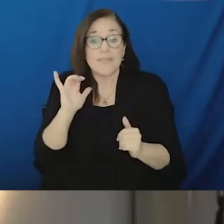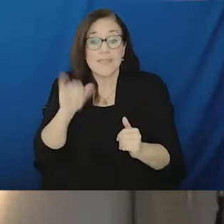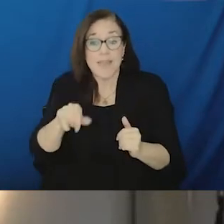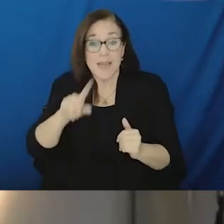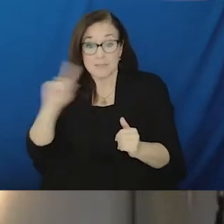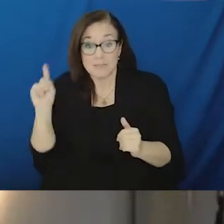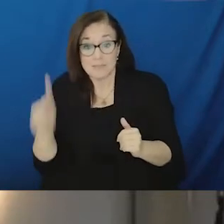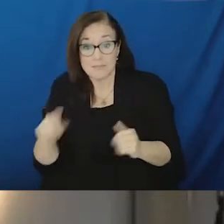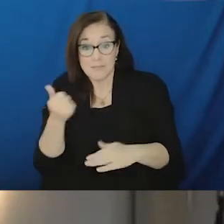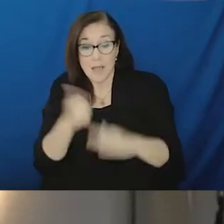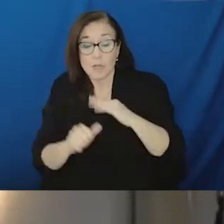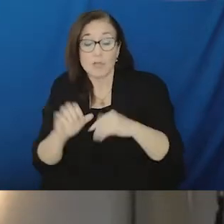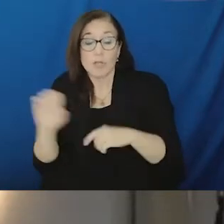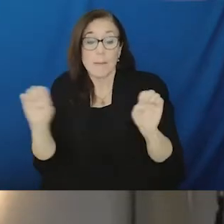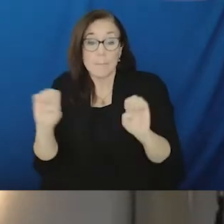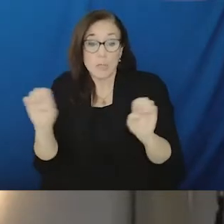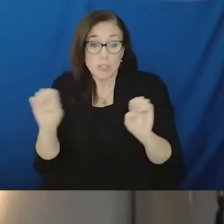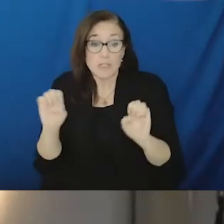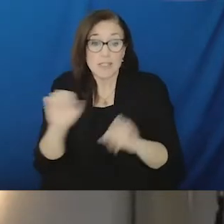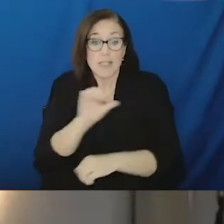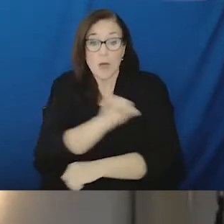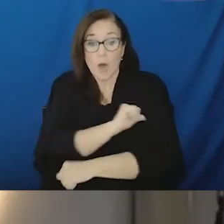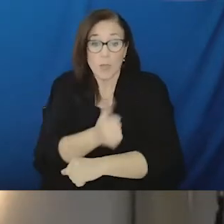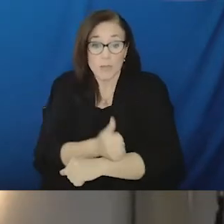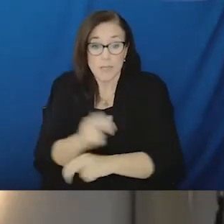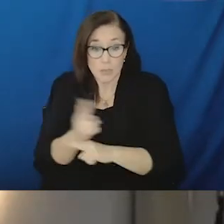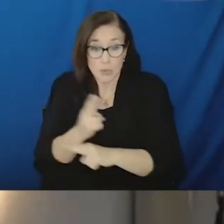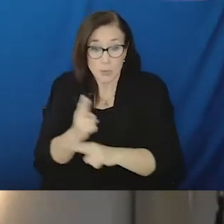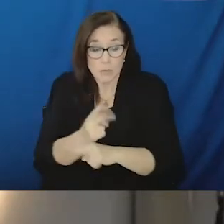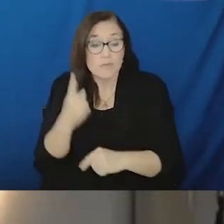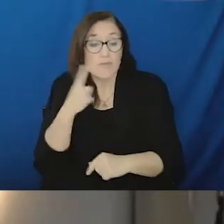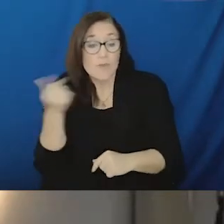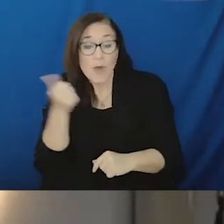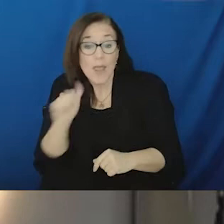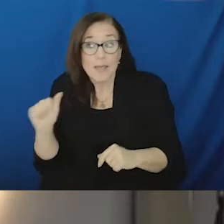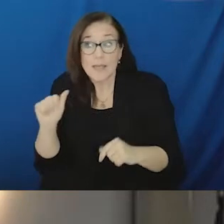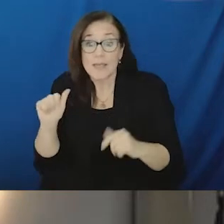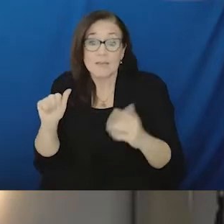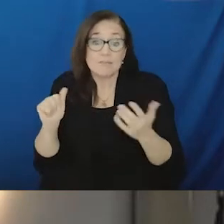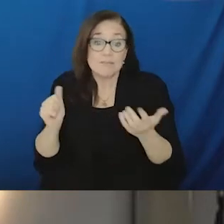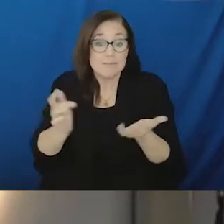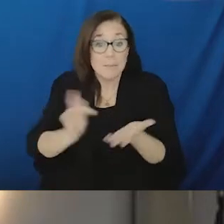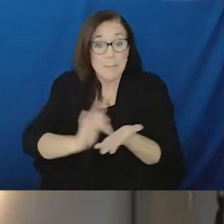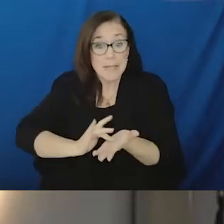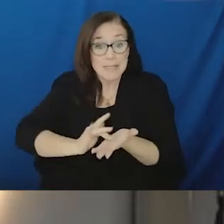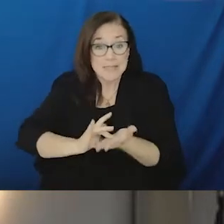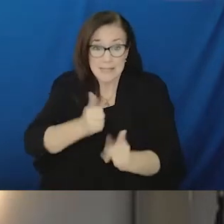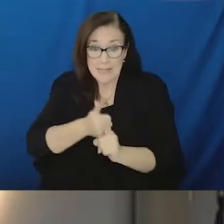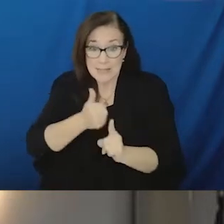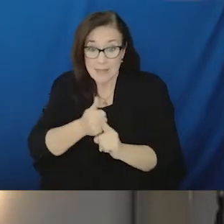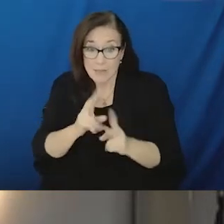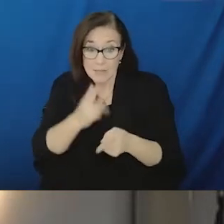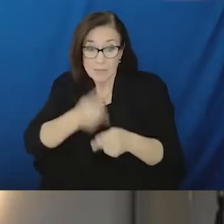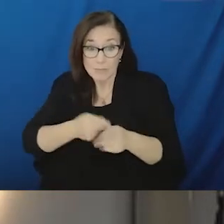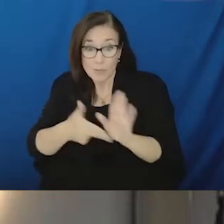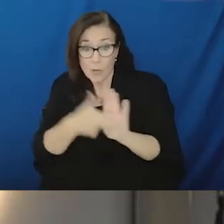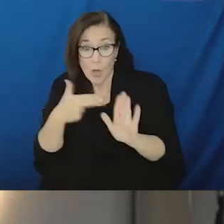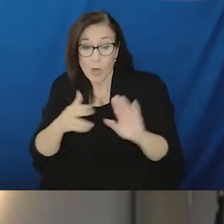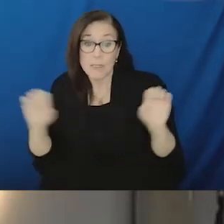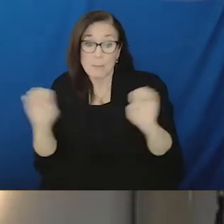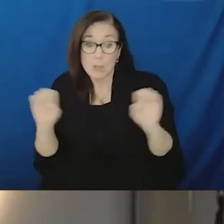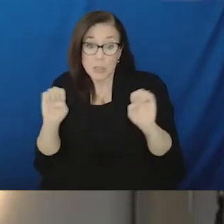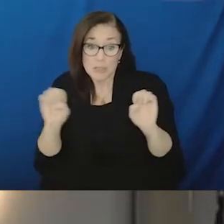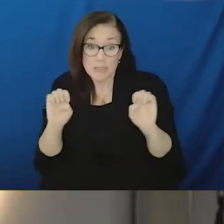use. And so when you have any medication or vaccine, an emergency authorization use, it is not eligible for